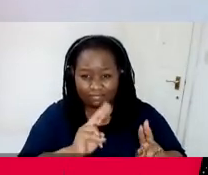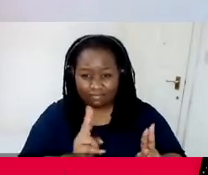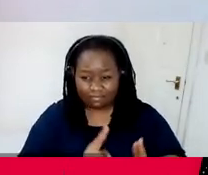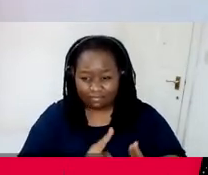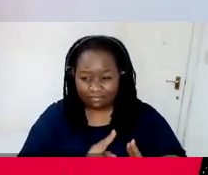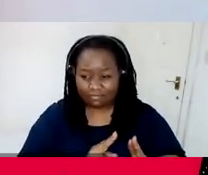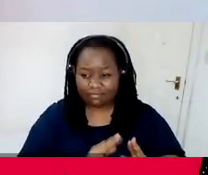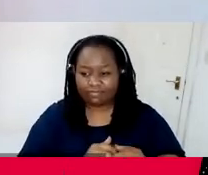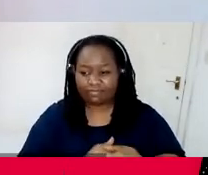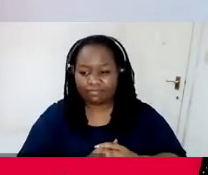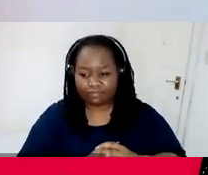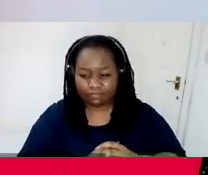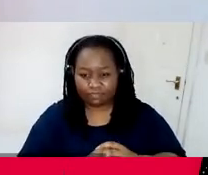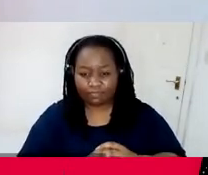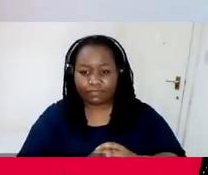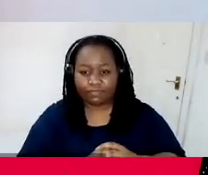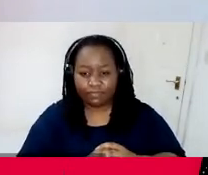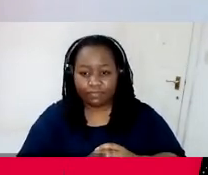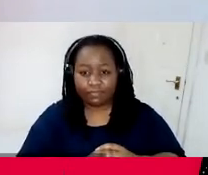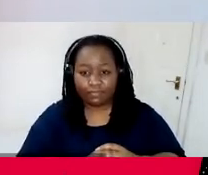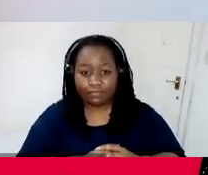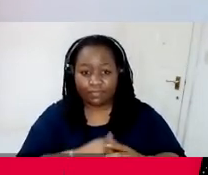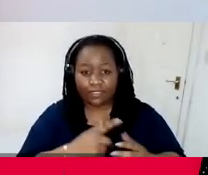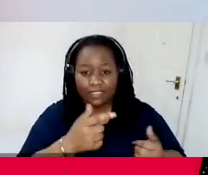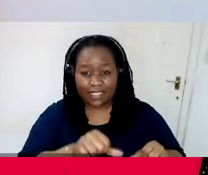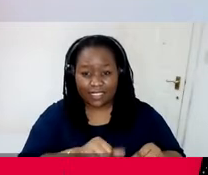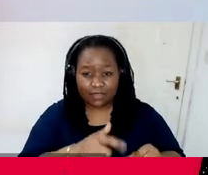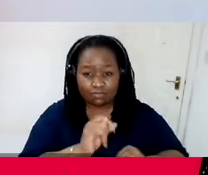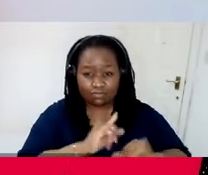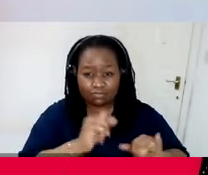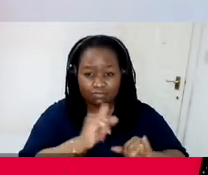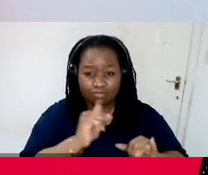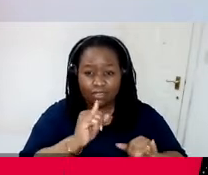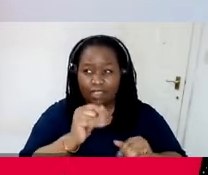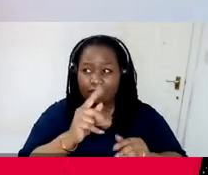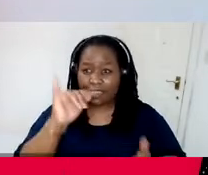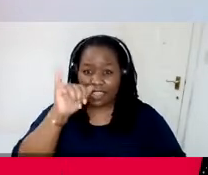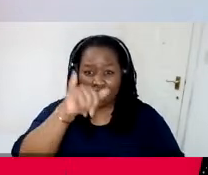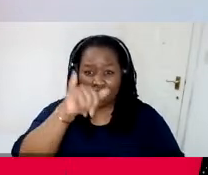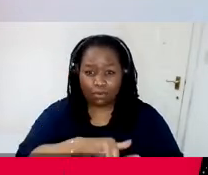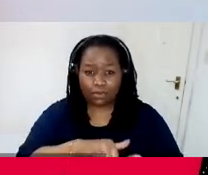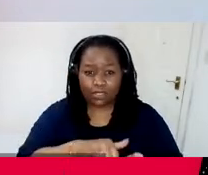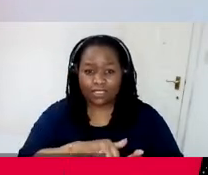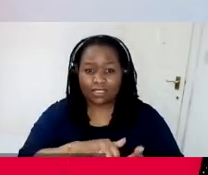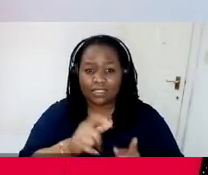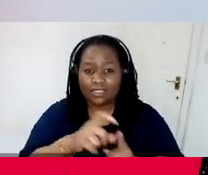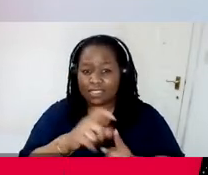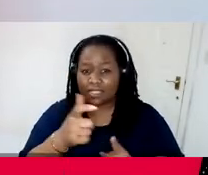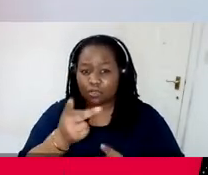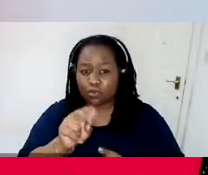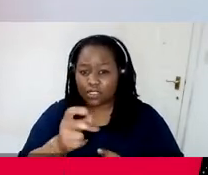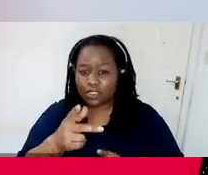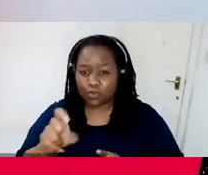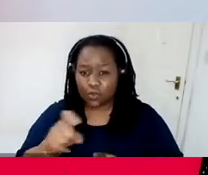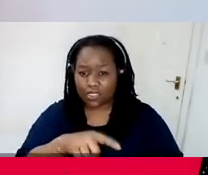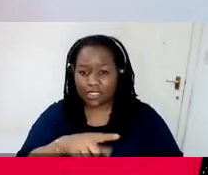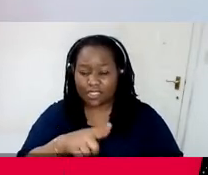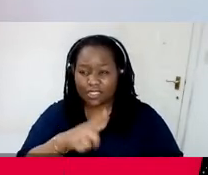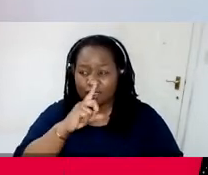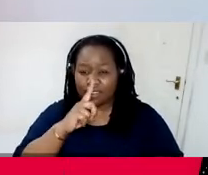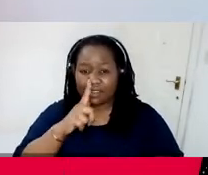It ended with a horrific attack on Aden International Airport on December 30, coinciding with the arrival of the